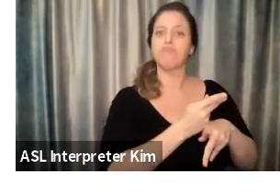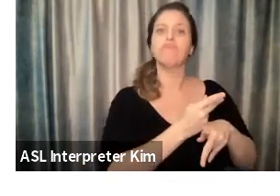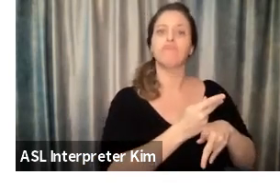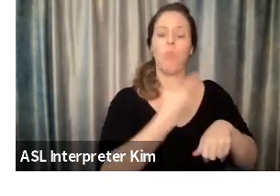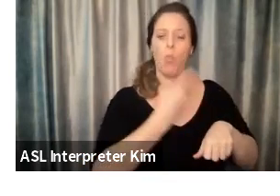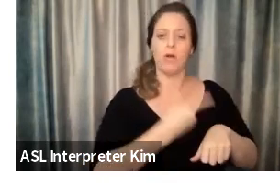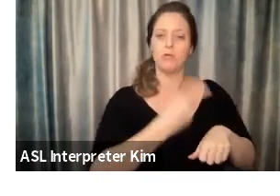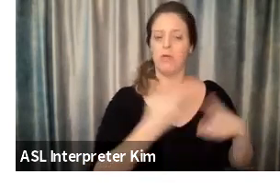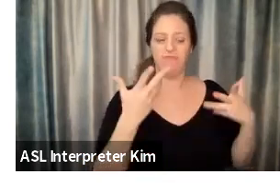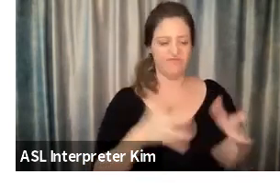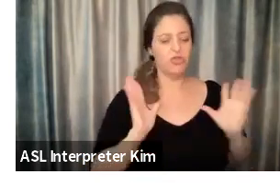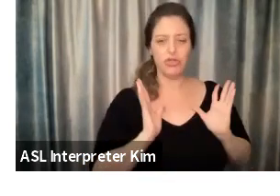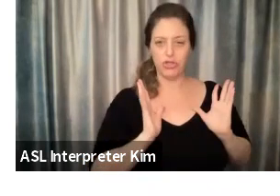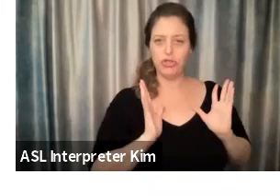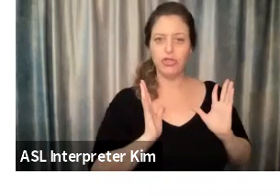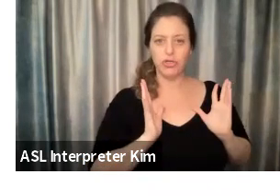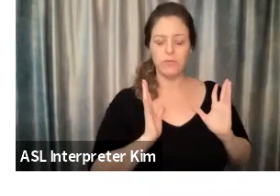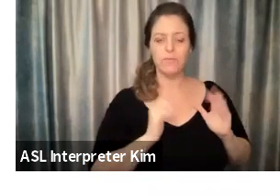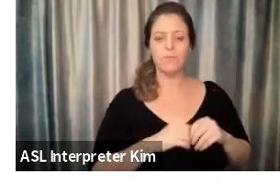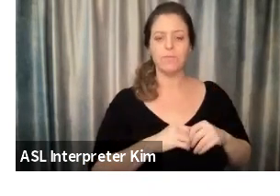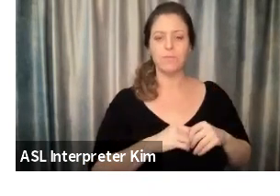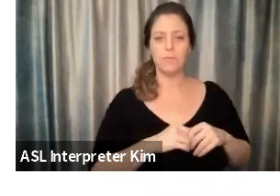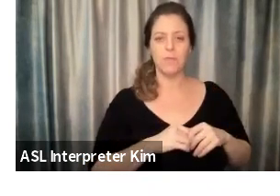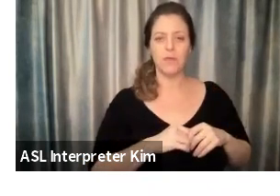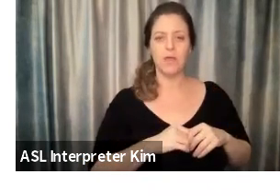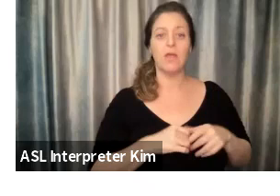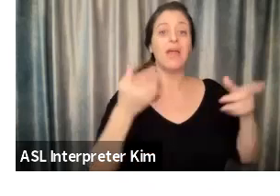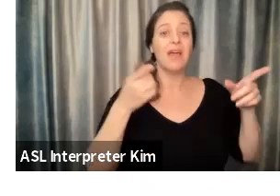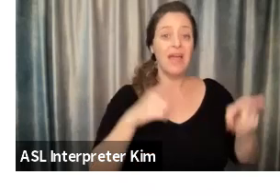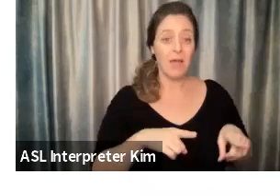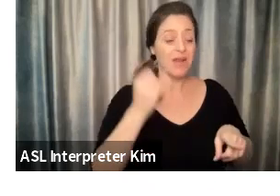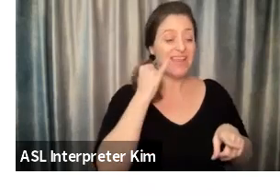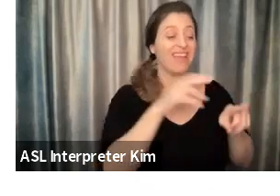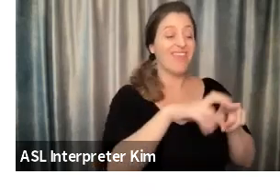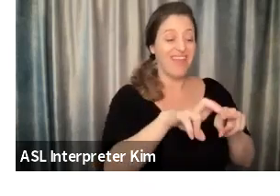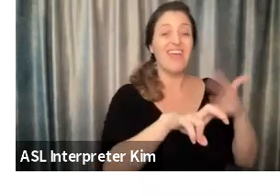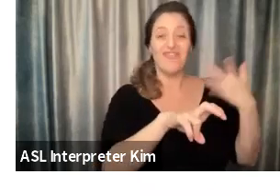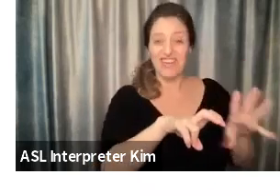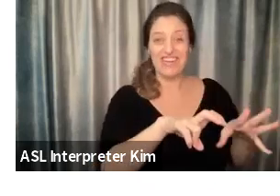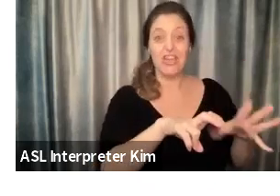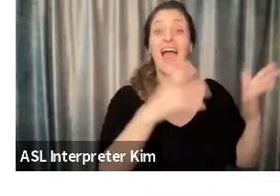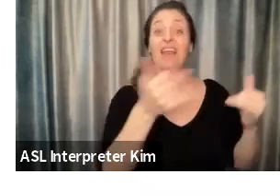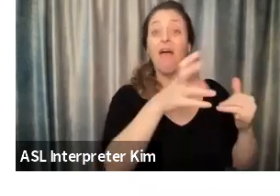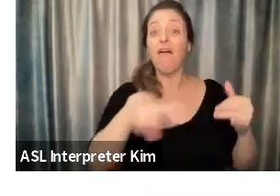school. You would only need to resubmit another one if you're requesting a different site. Okay.